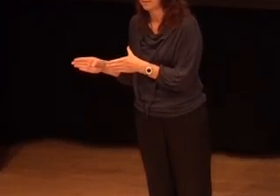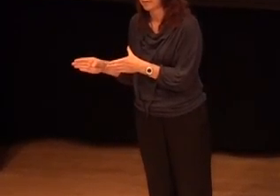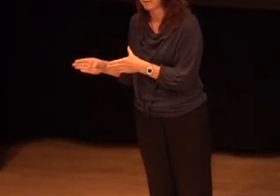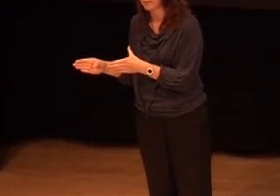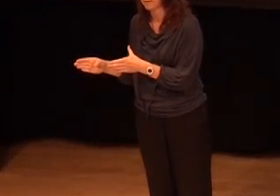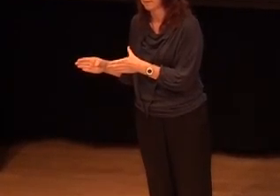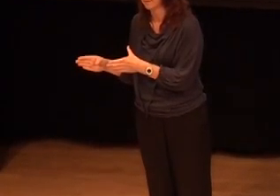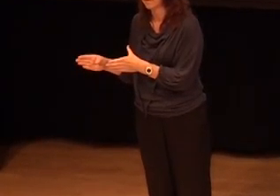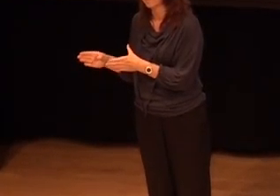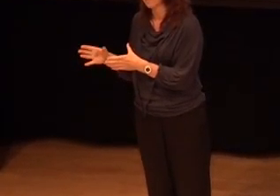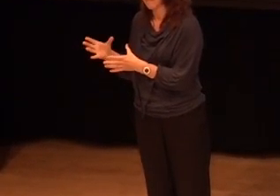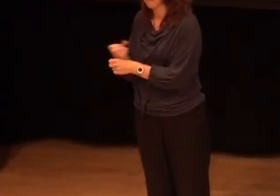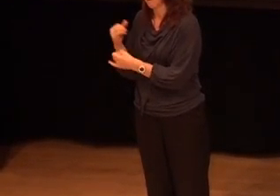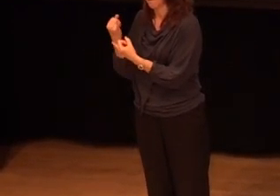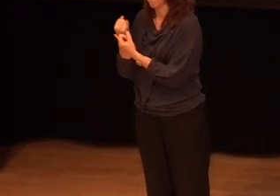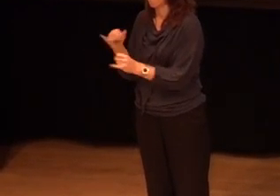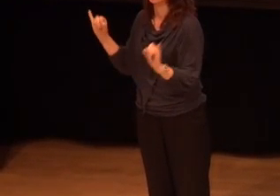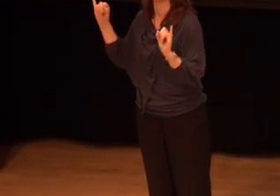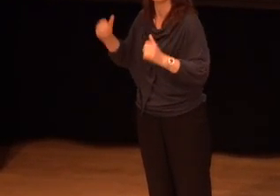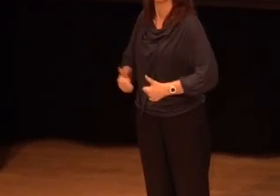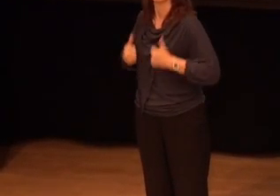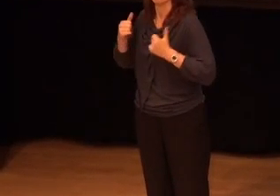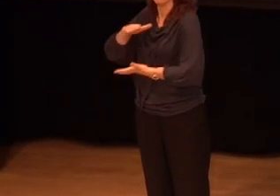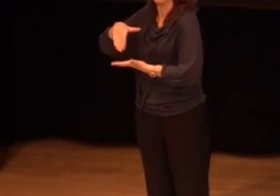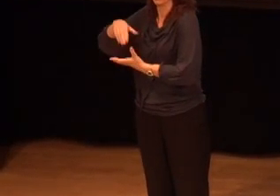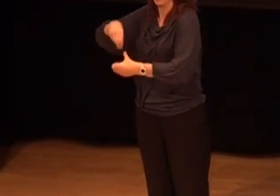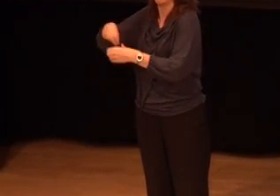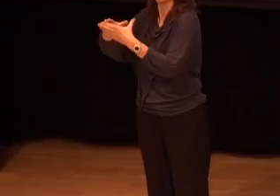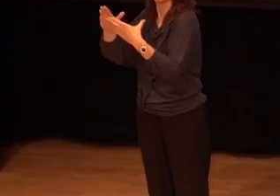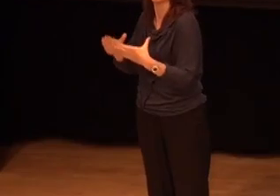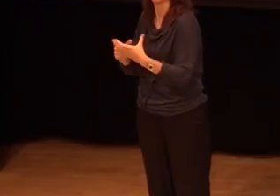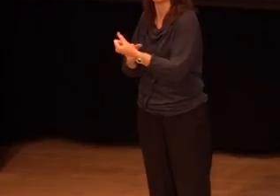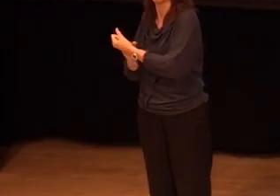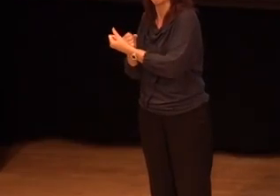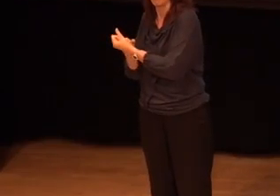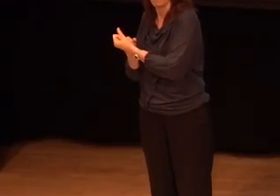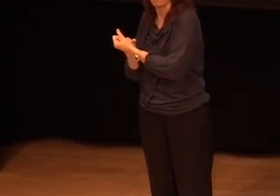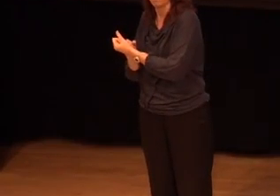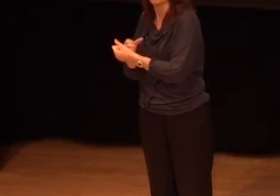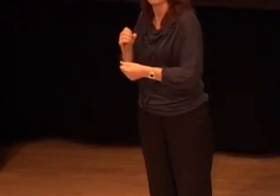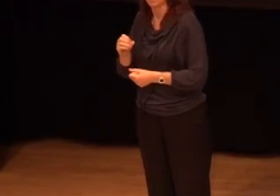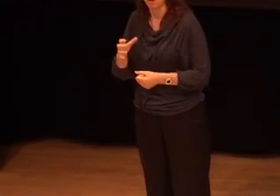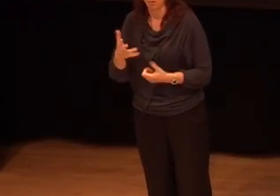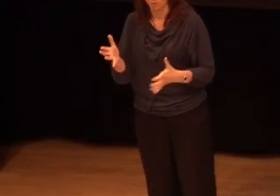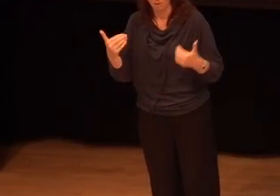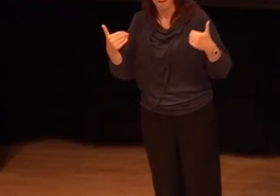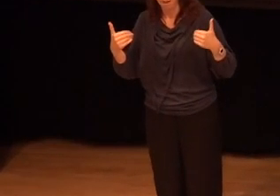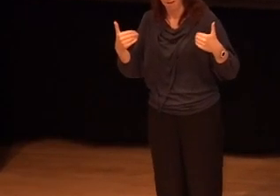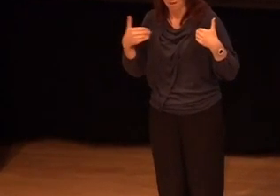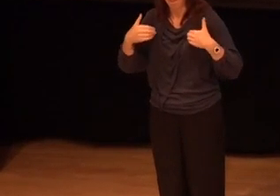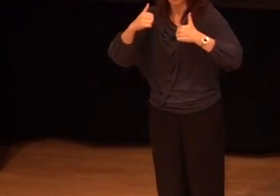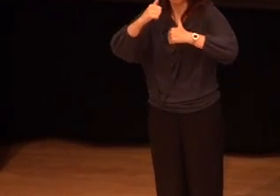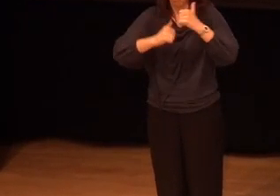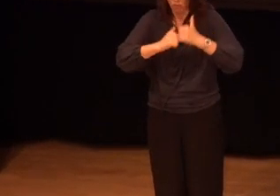in-home support, independent living centres, that sort of in-home support. But then we move on. So you sort of, you've got all these